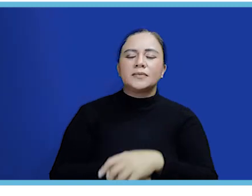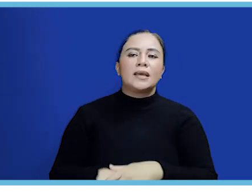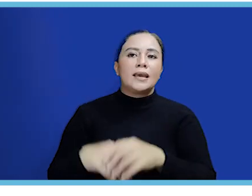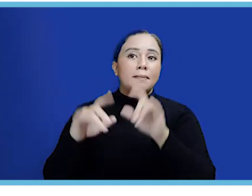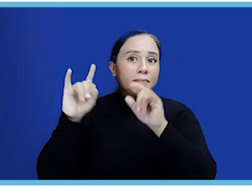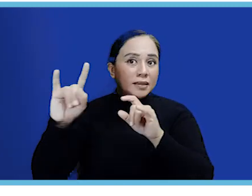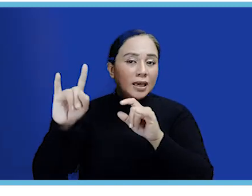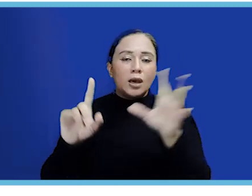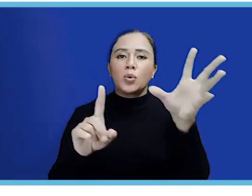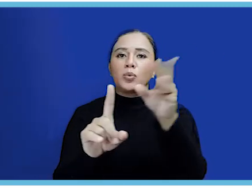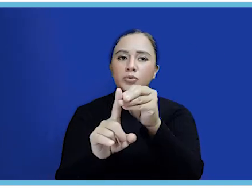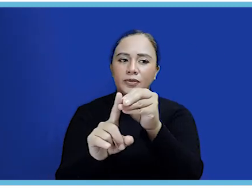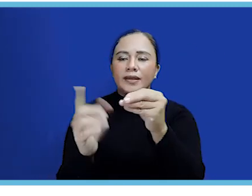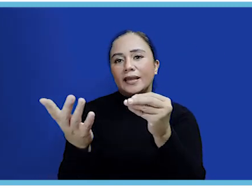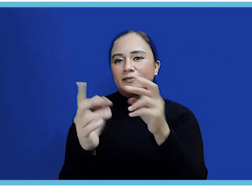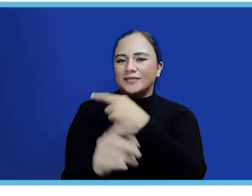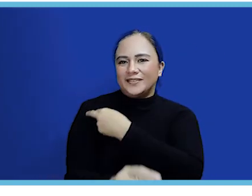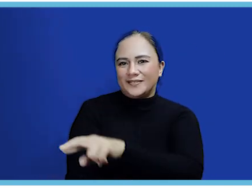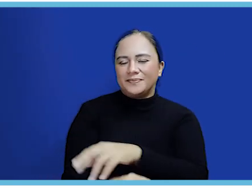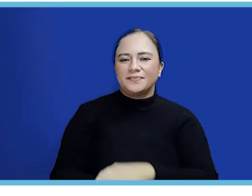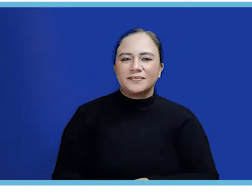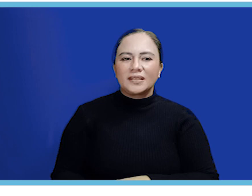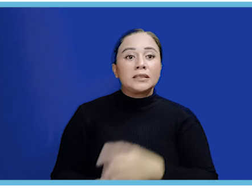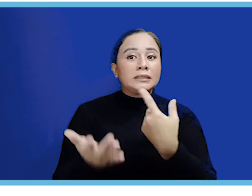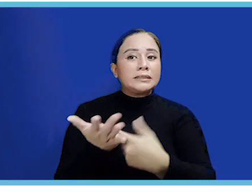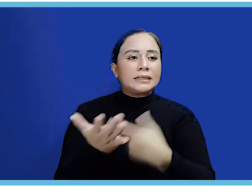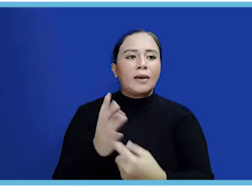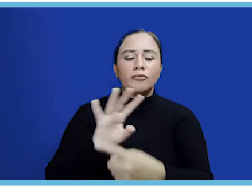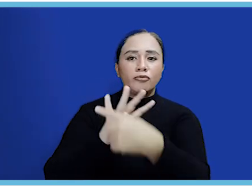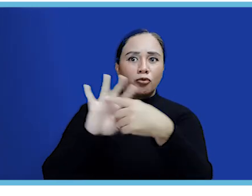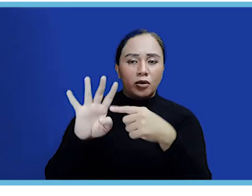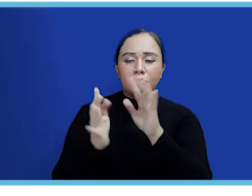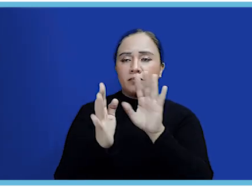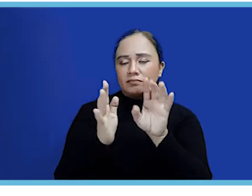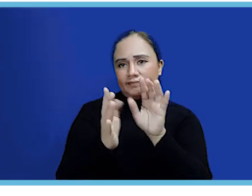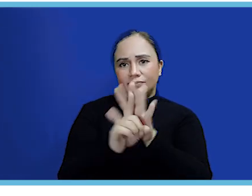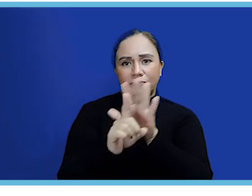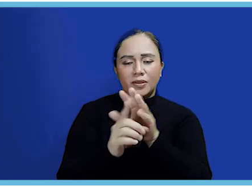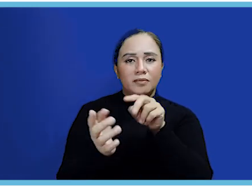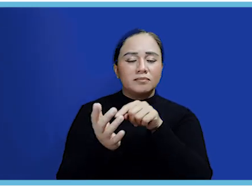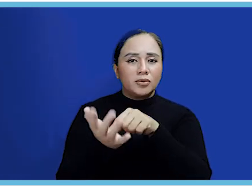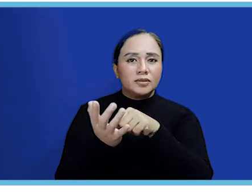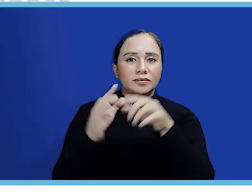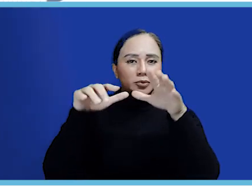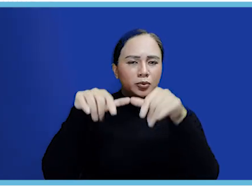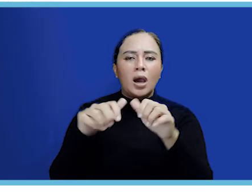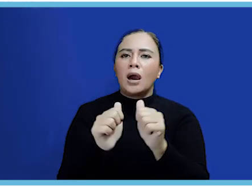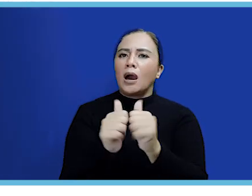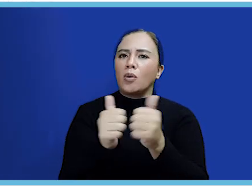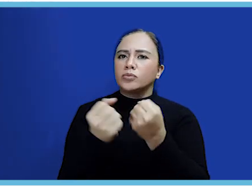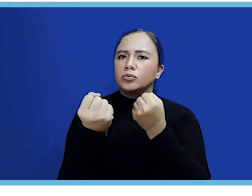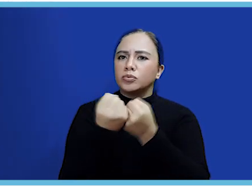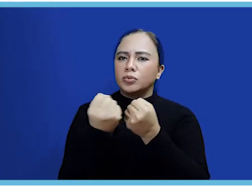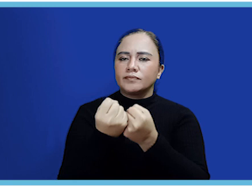media, culture, and religion. Let us discuss the 4 popular models of disability and